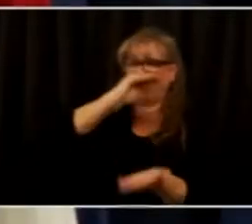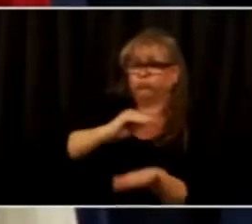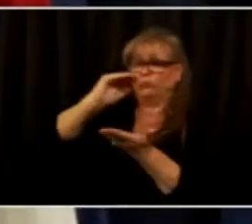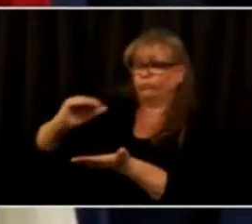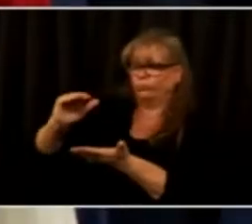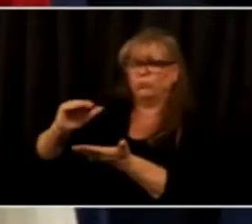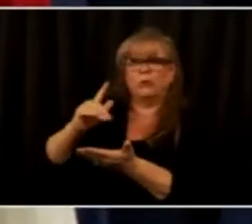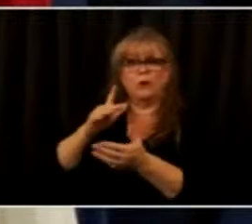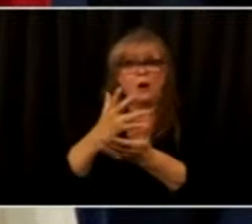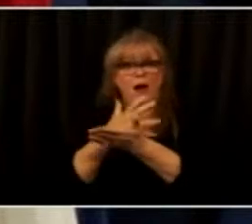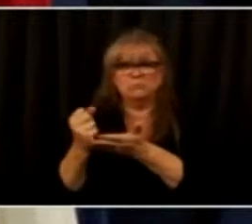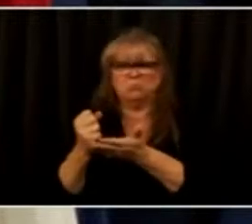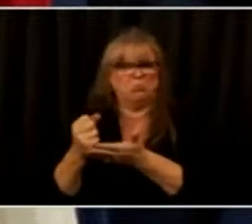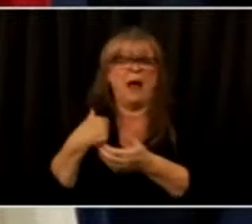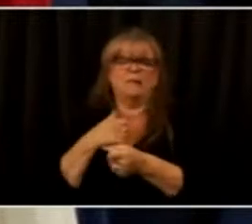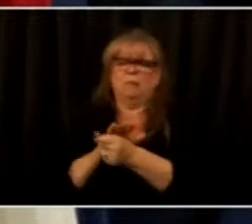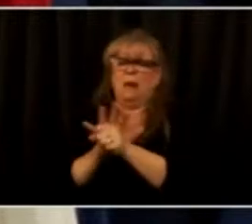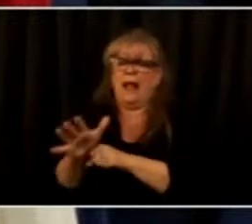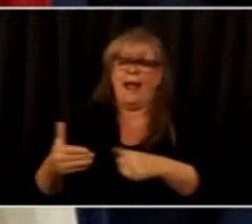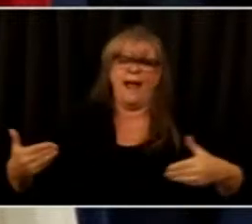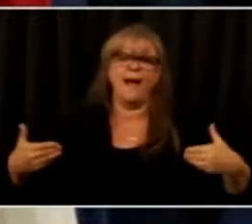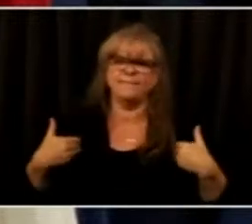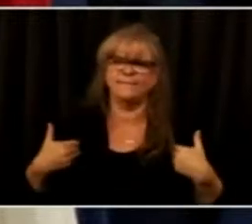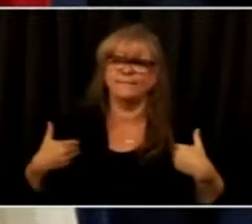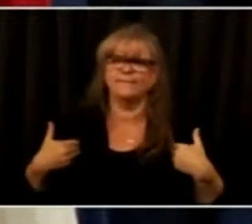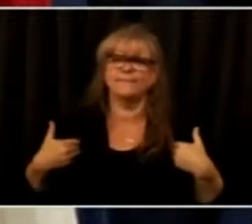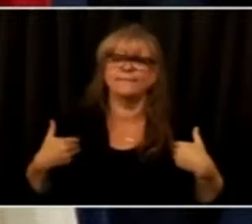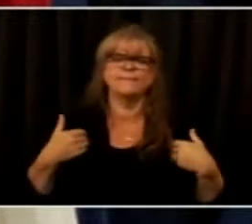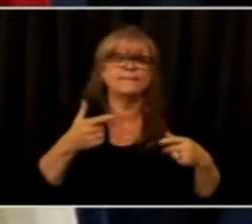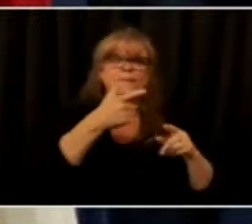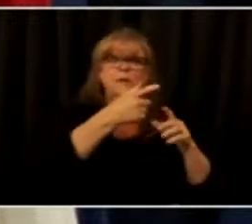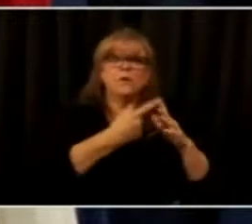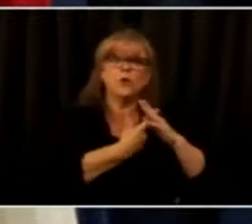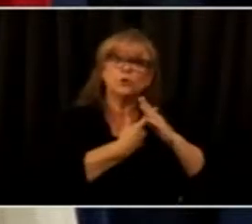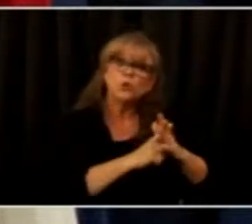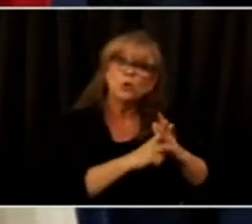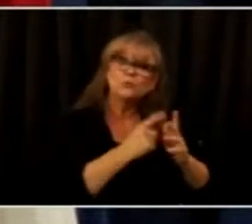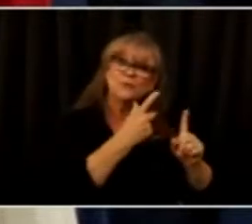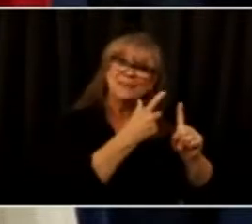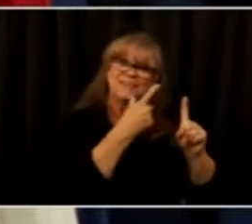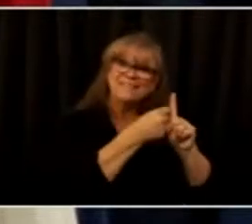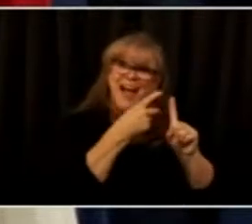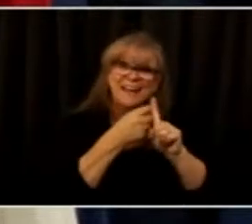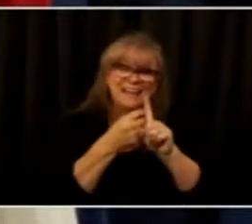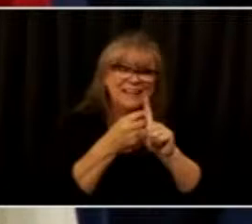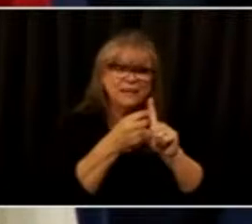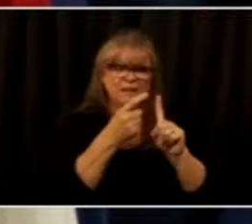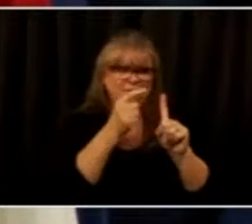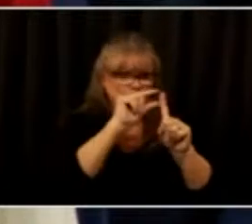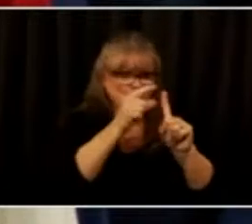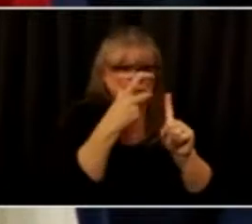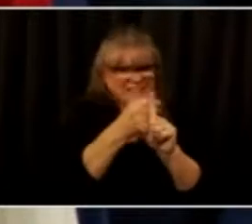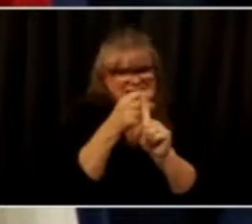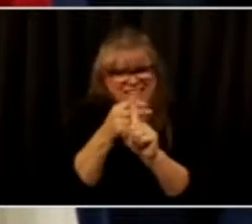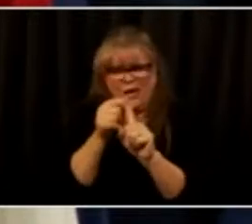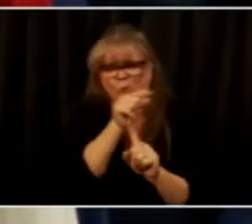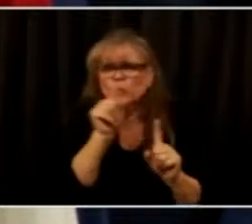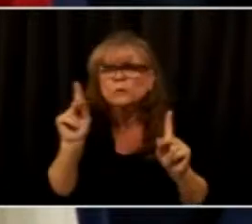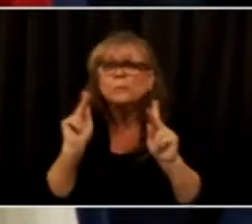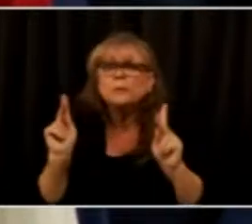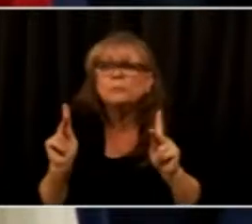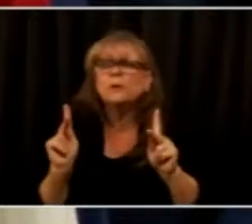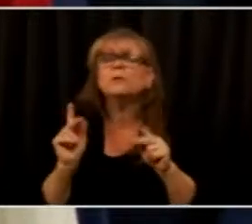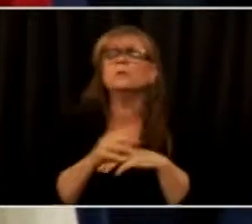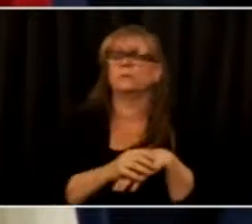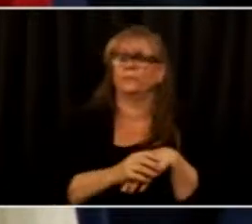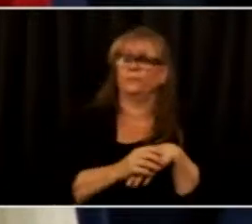early days, we were very concerned with getting every dose into an arm as quickly as possible. Now we are more concerned with finding and getting